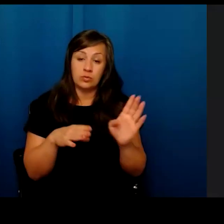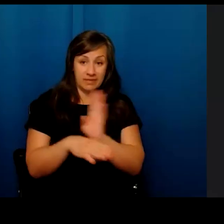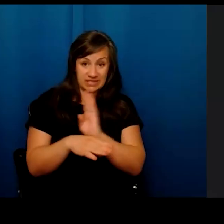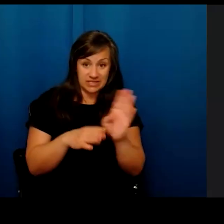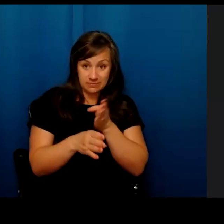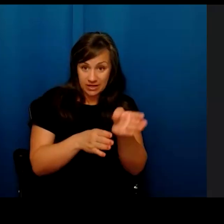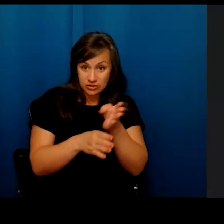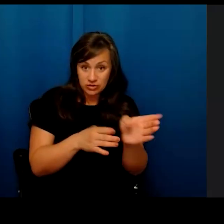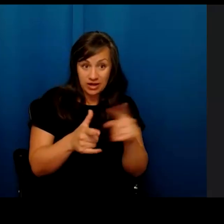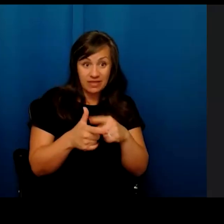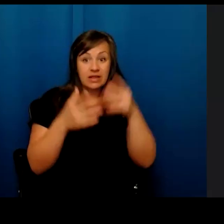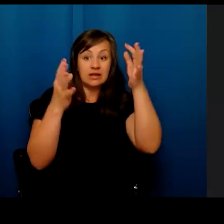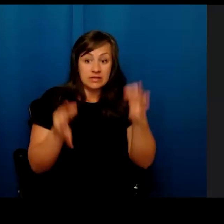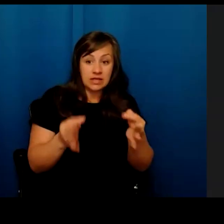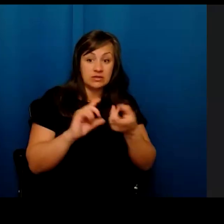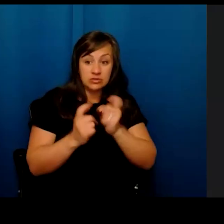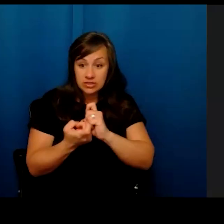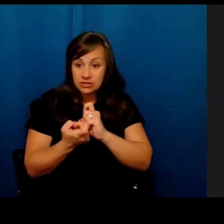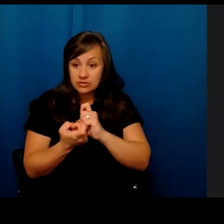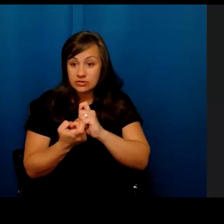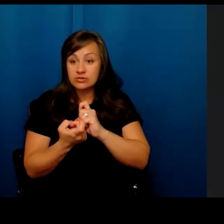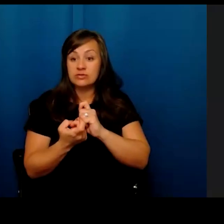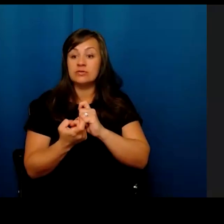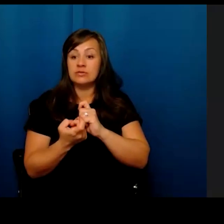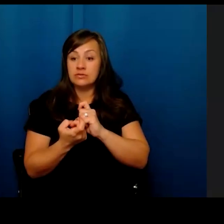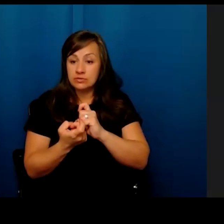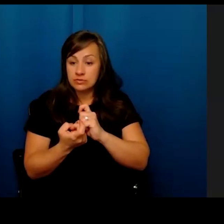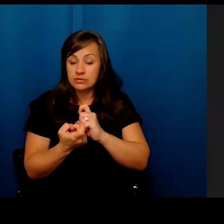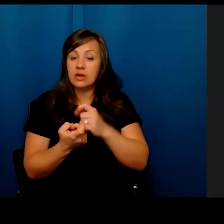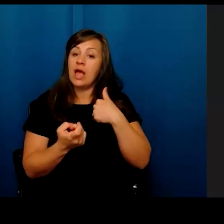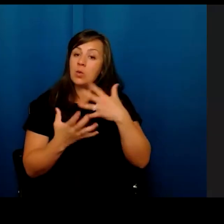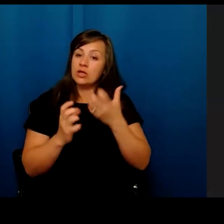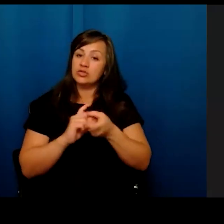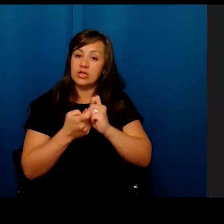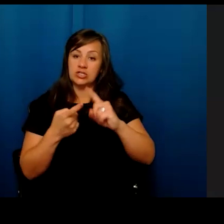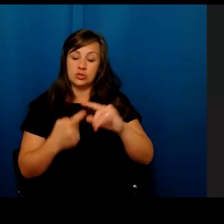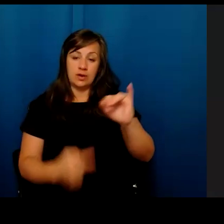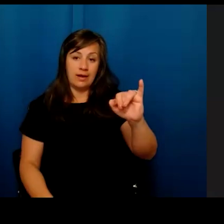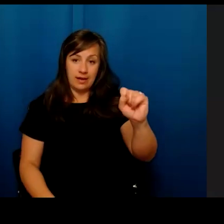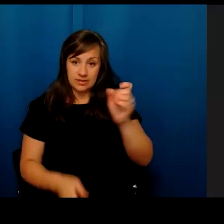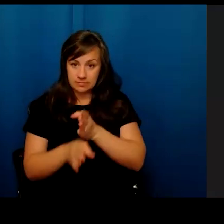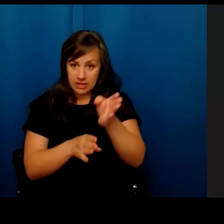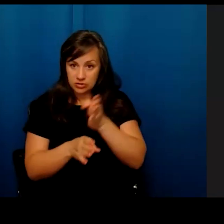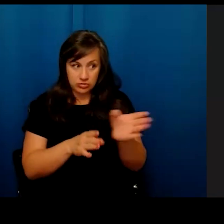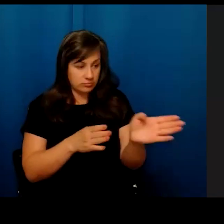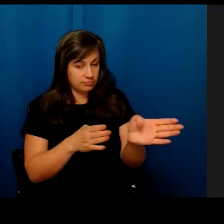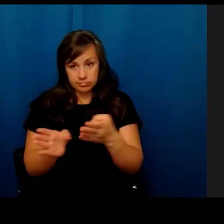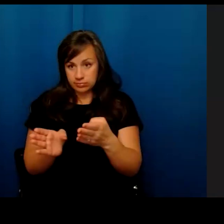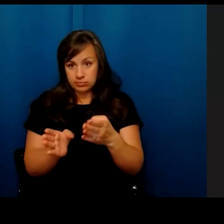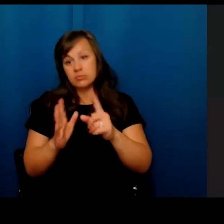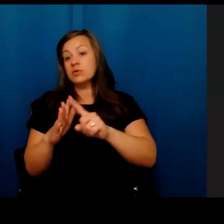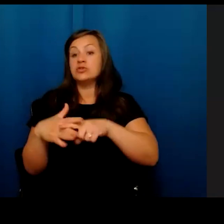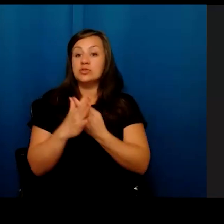certificate, and then you decide, I don't want to do this, and I'm going to become an information systems major. And you decide that you want to start the